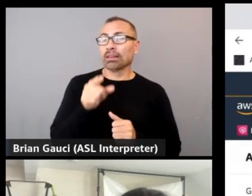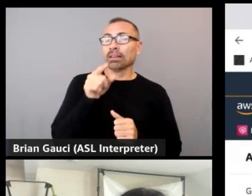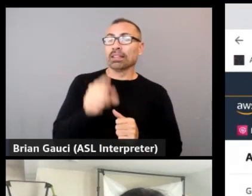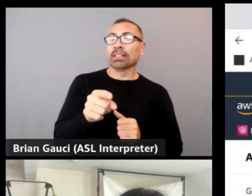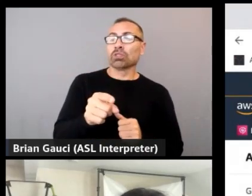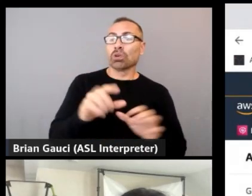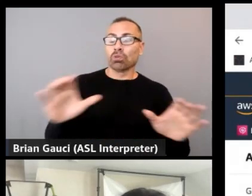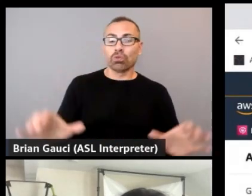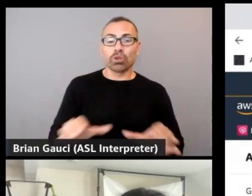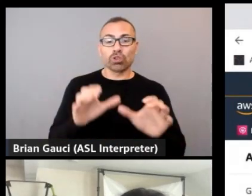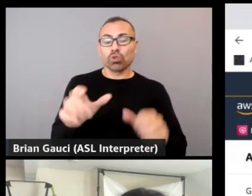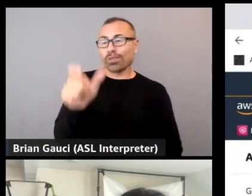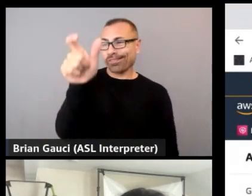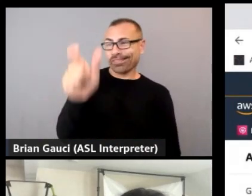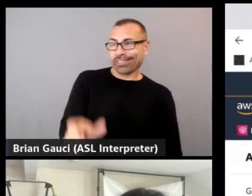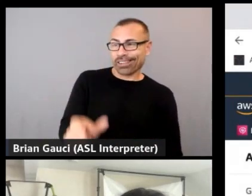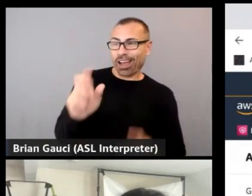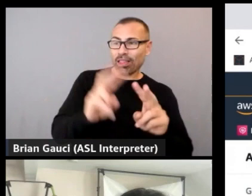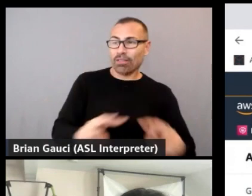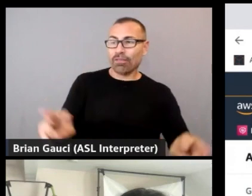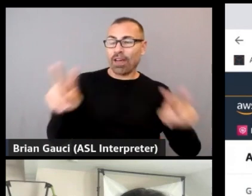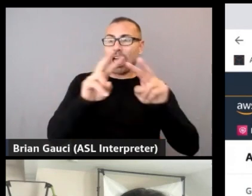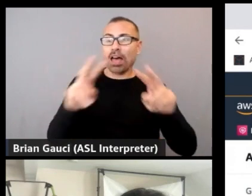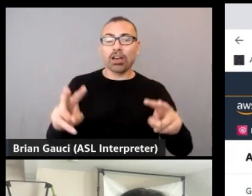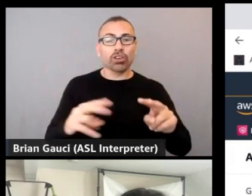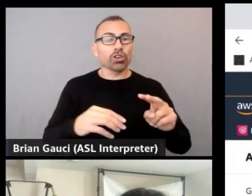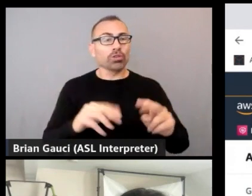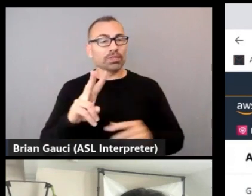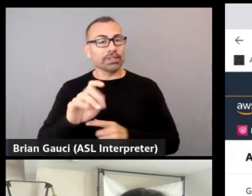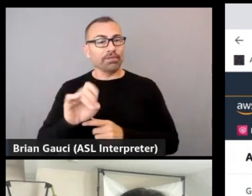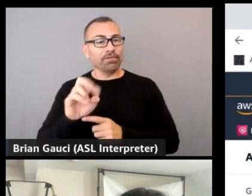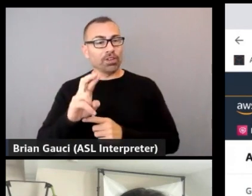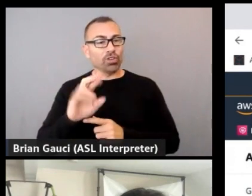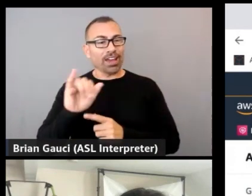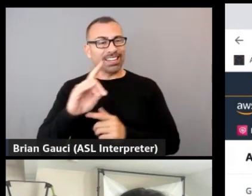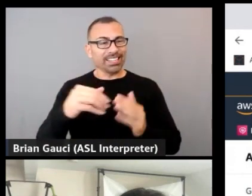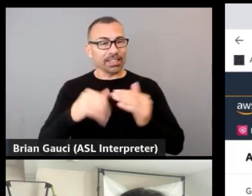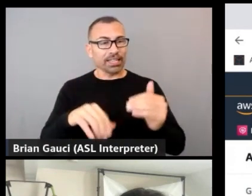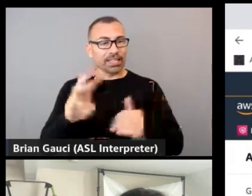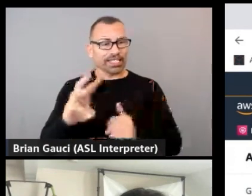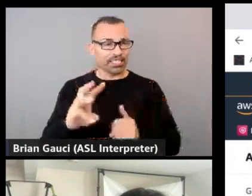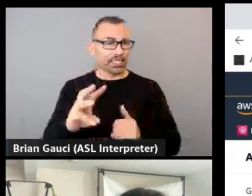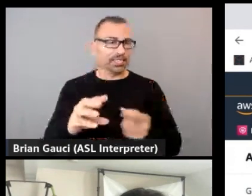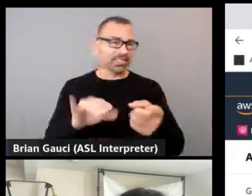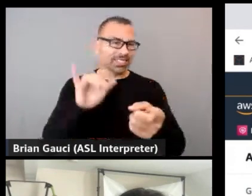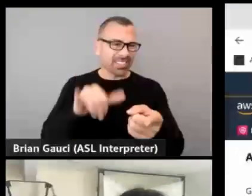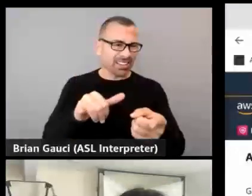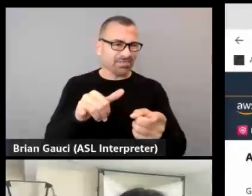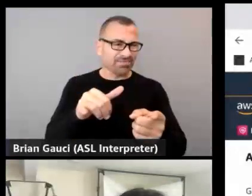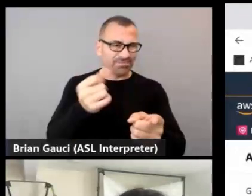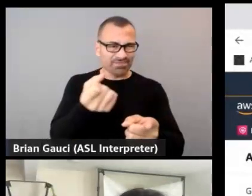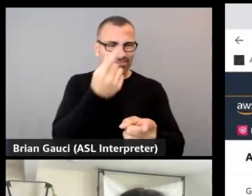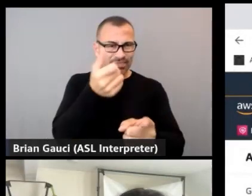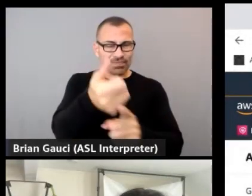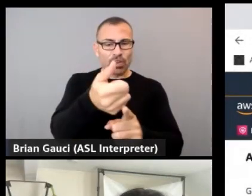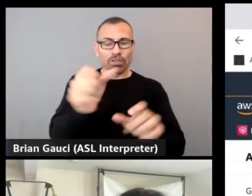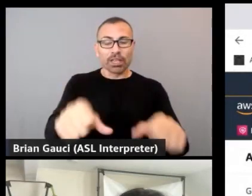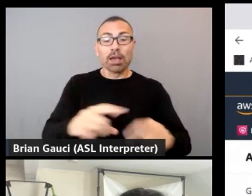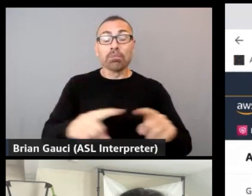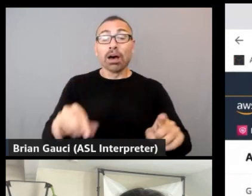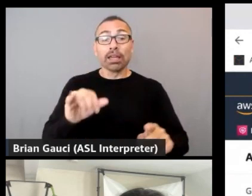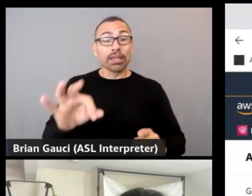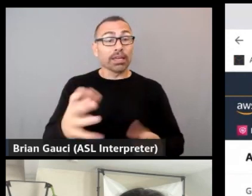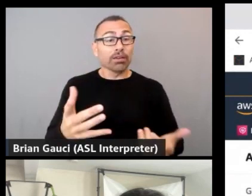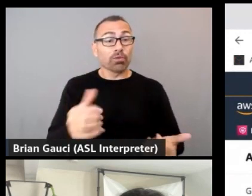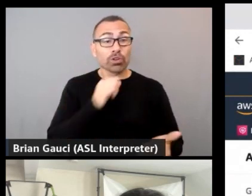values. We're saying that the vendor ID is less than 6. So this is really self-explanatory. But the one thing that's also really interesting is that if we don't meet the rules that you